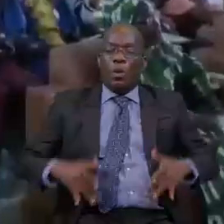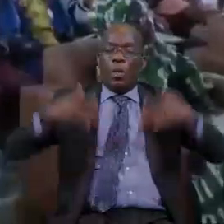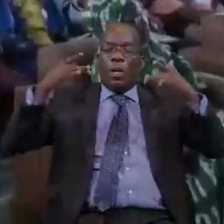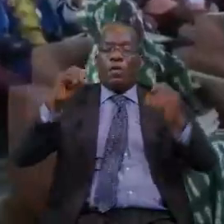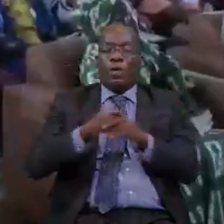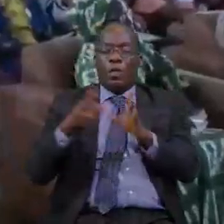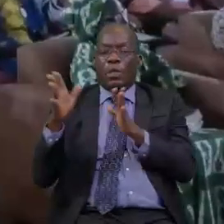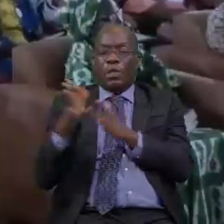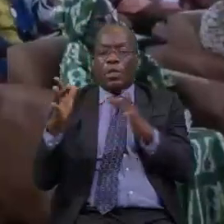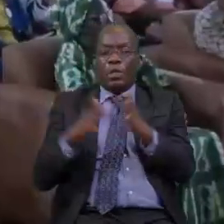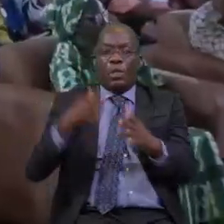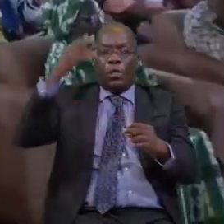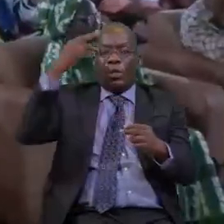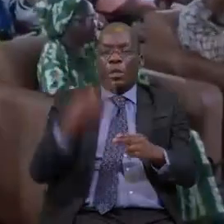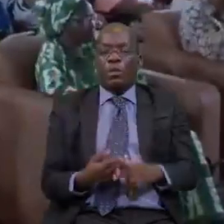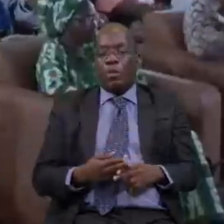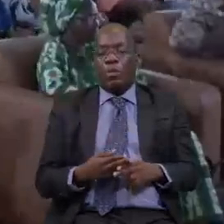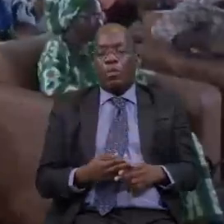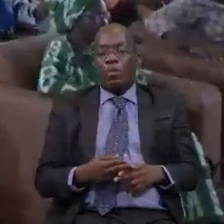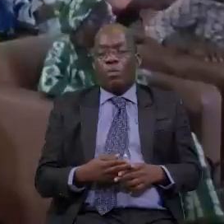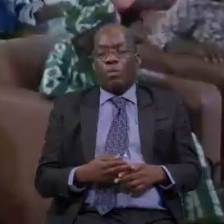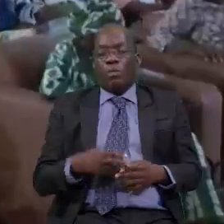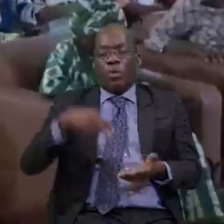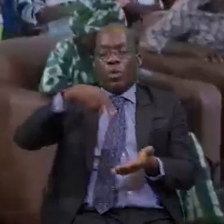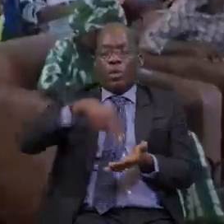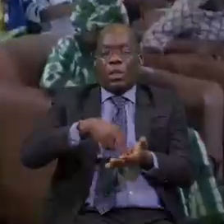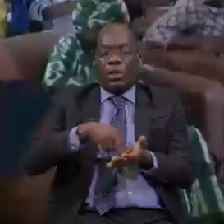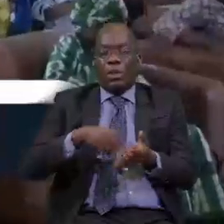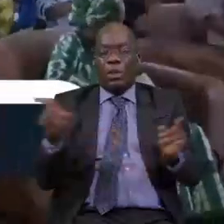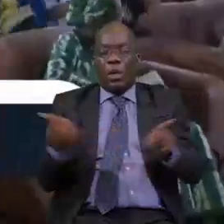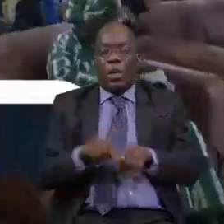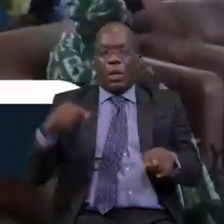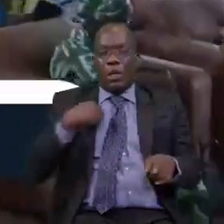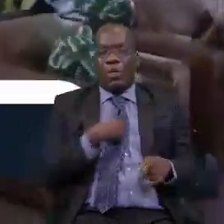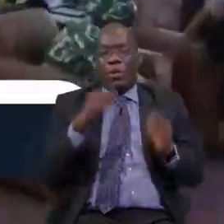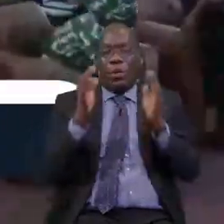Jesus' name. Amen. Let's rise up as we pray. Remember,